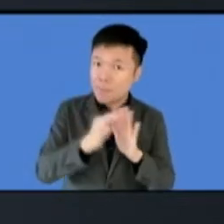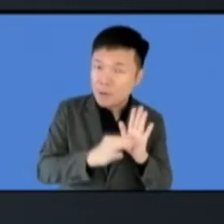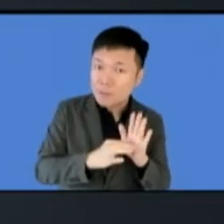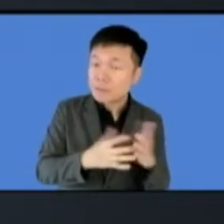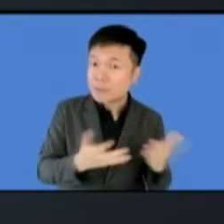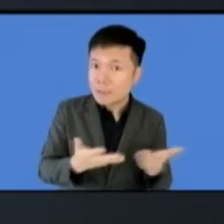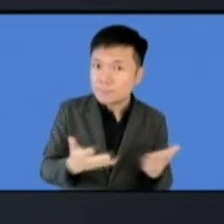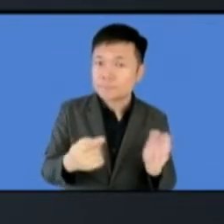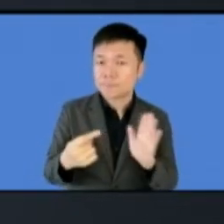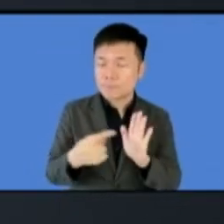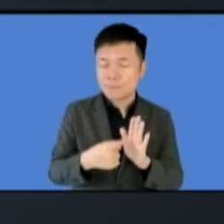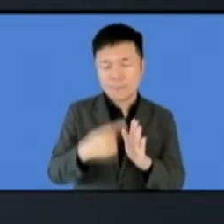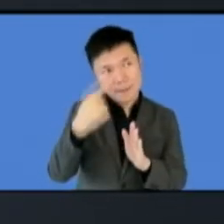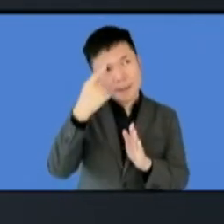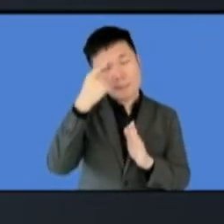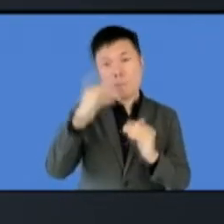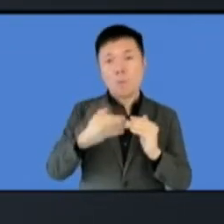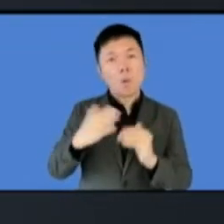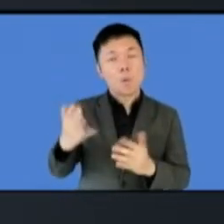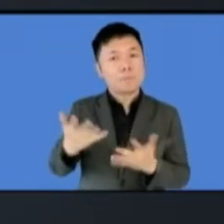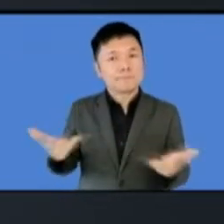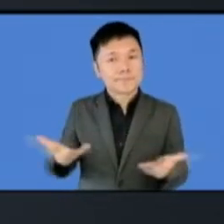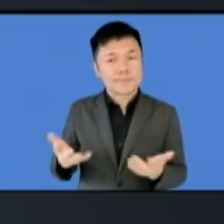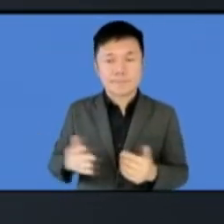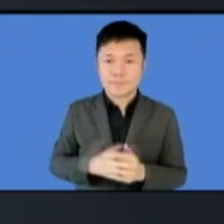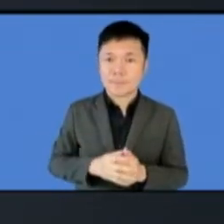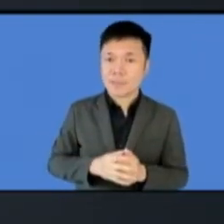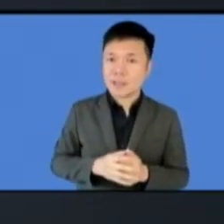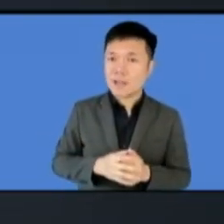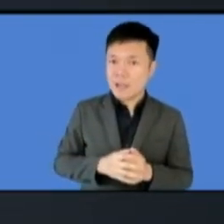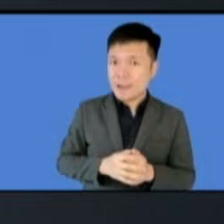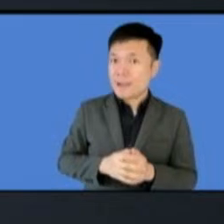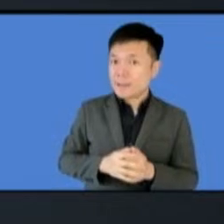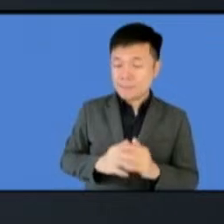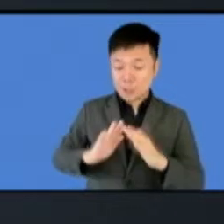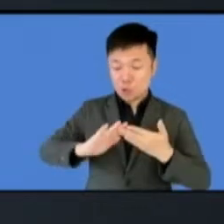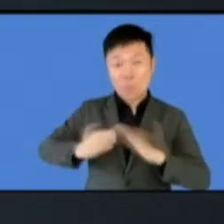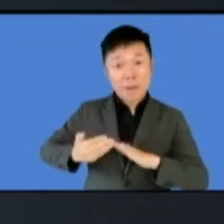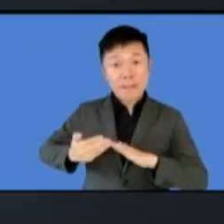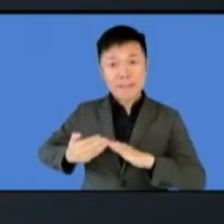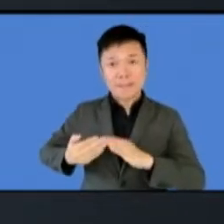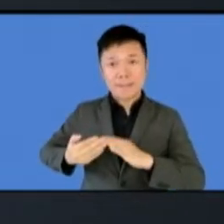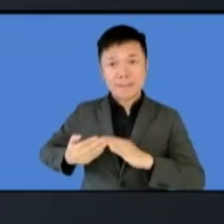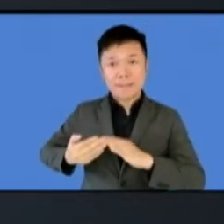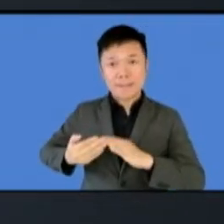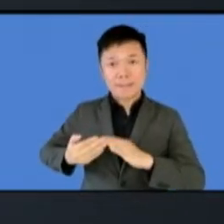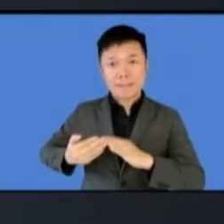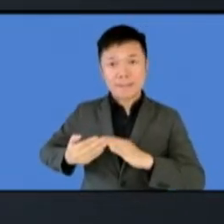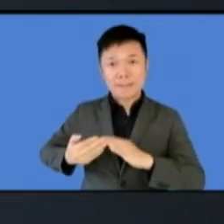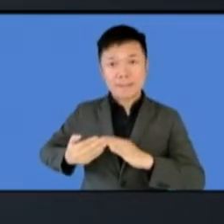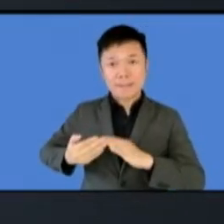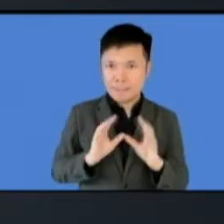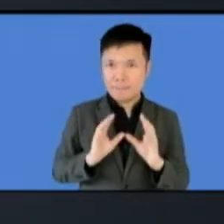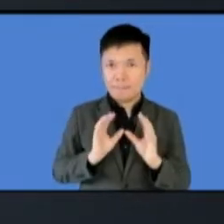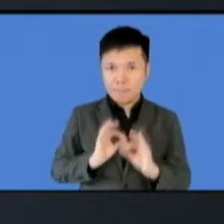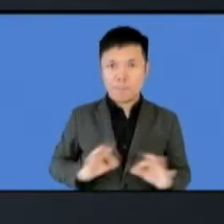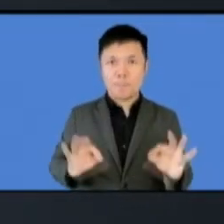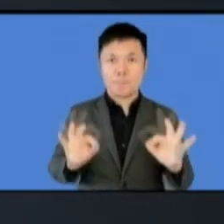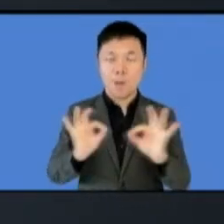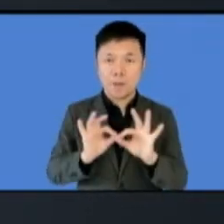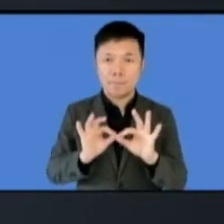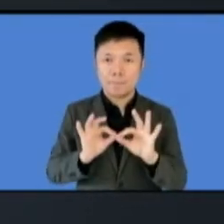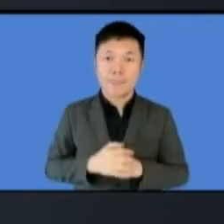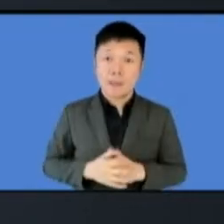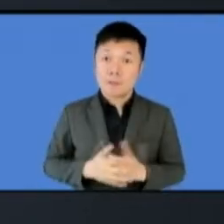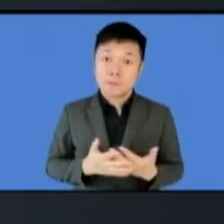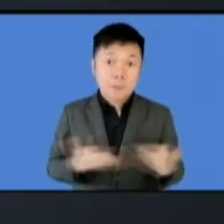focus more on the neighborhood-based support system to support the nuclear family for them